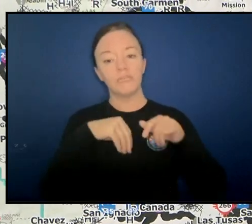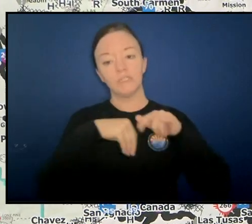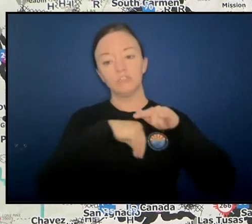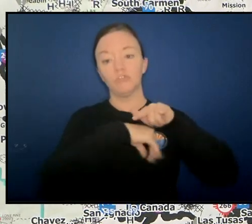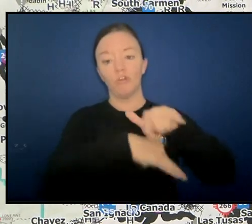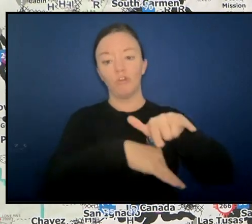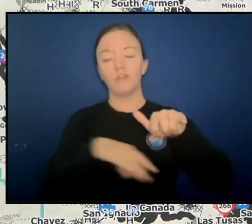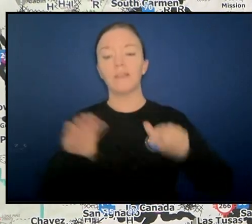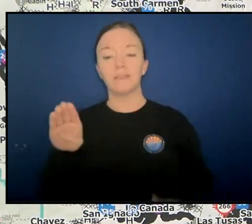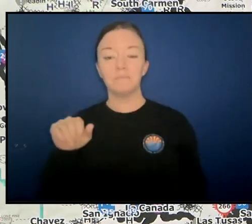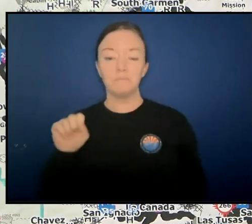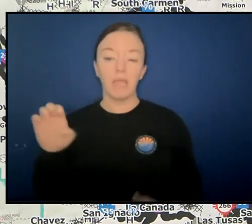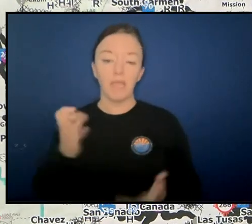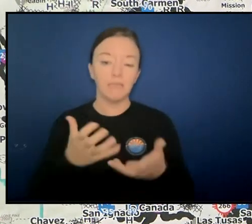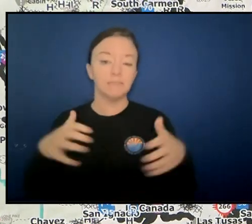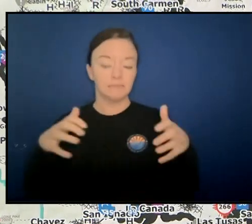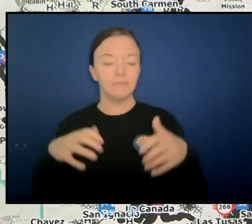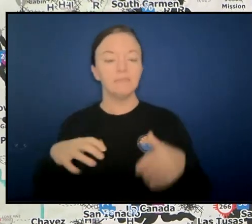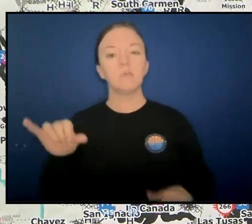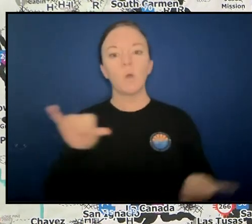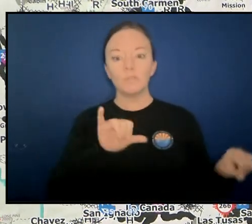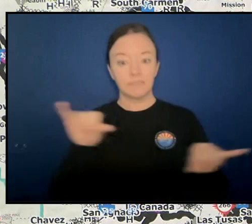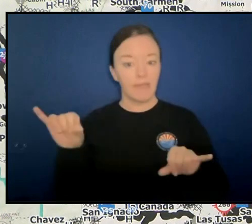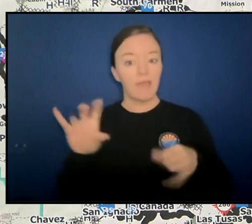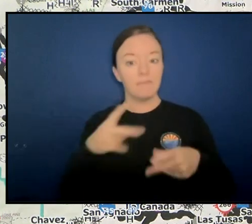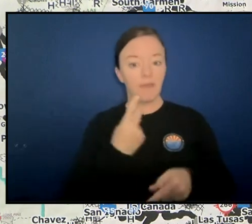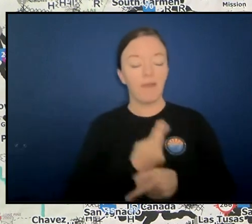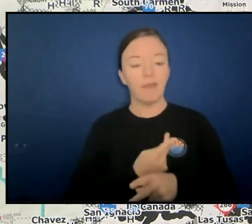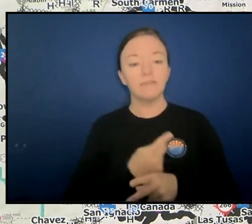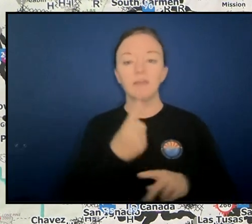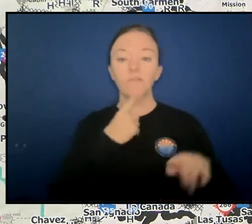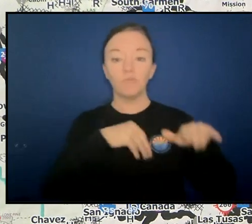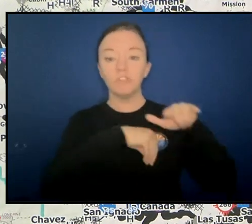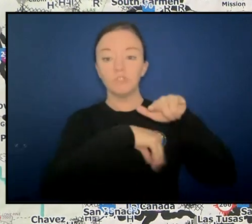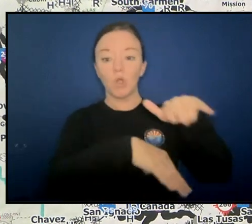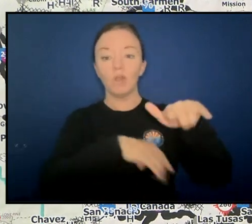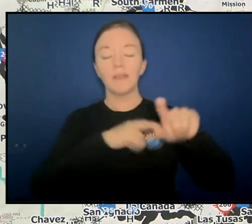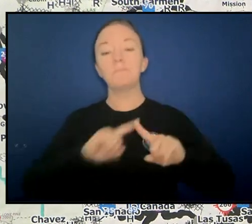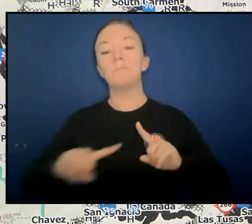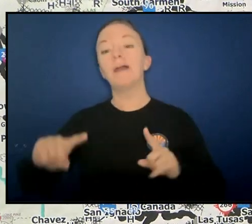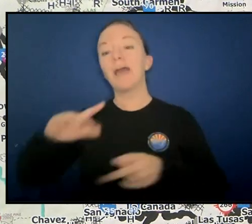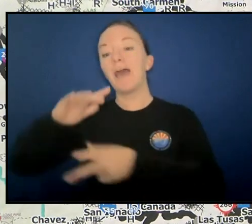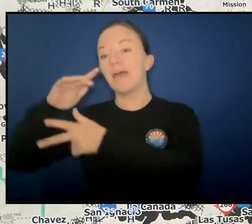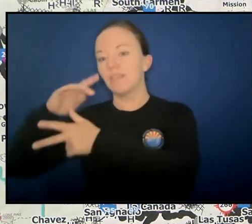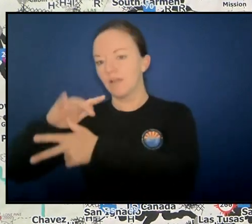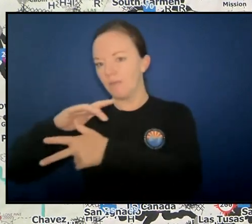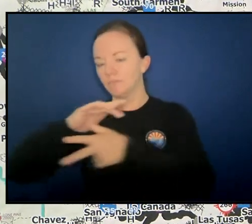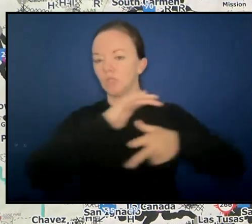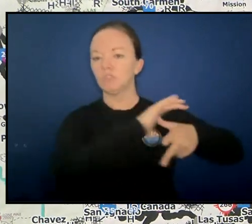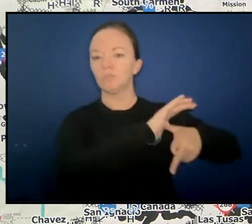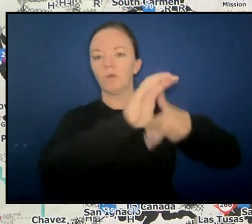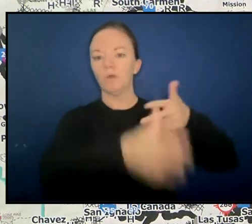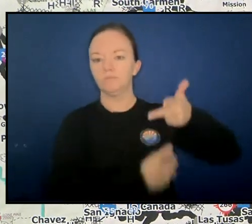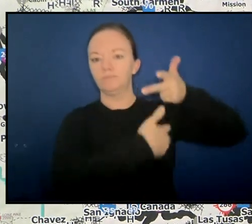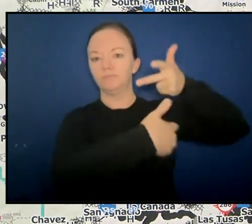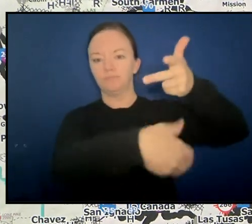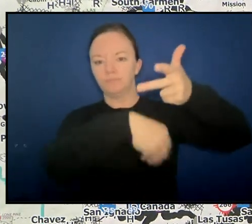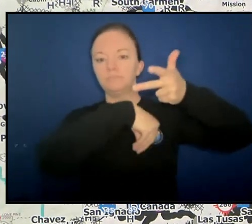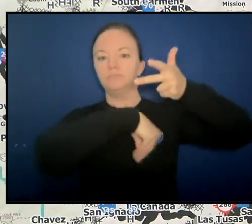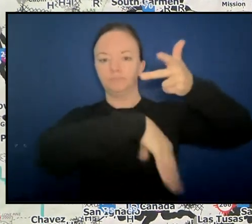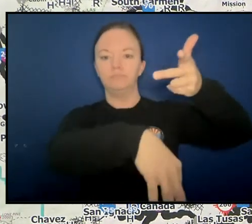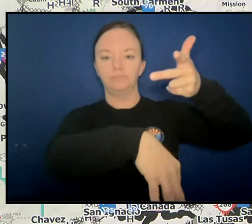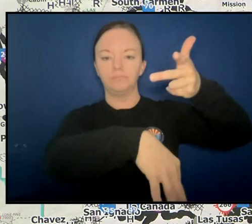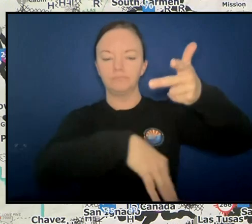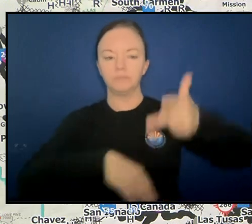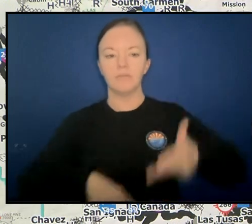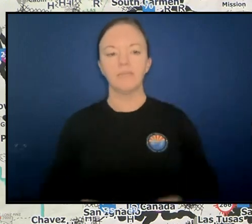that is it's kind of the same kind of retardant, but the helicopters go down and they dip out of that, and then they can apply it in the